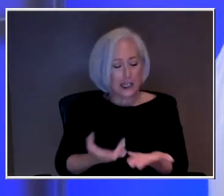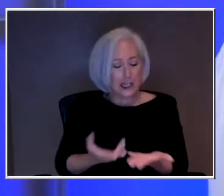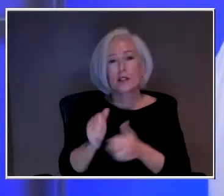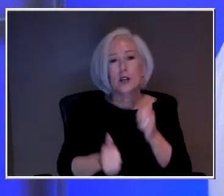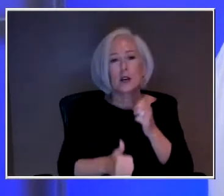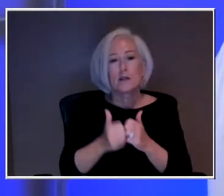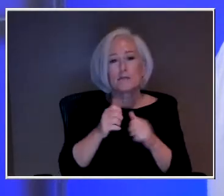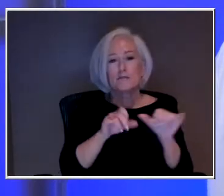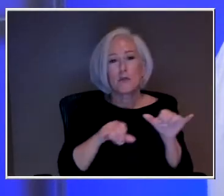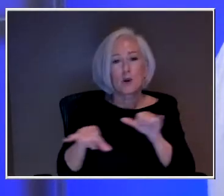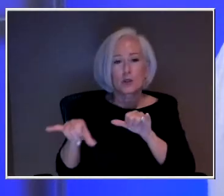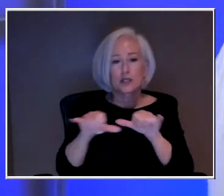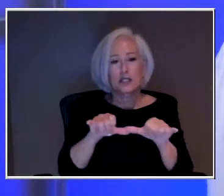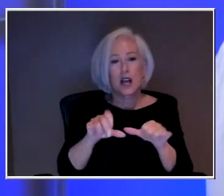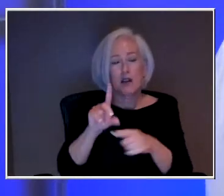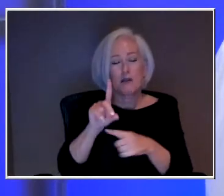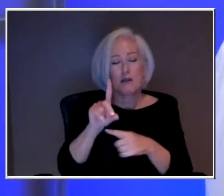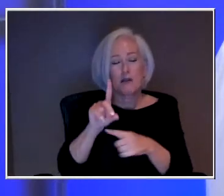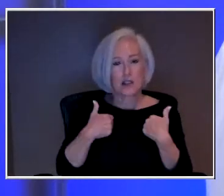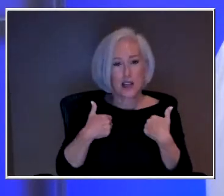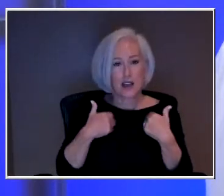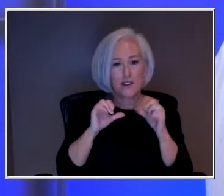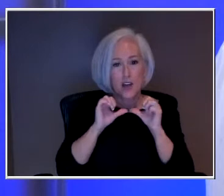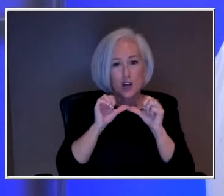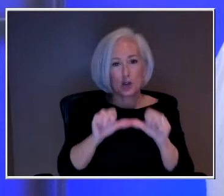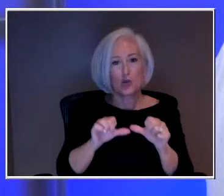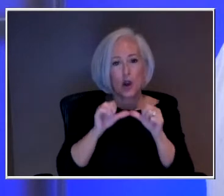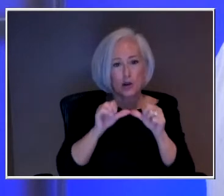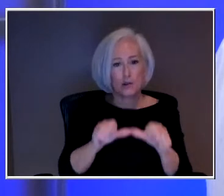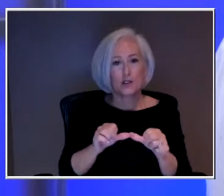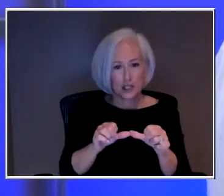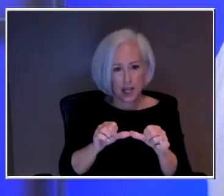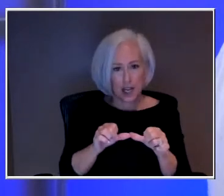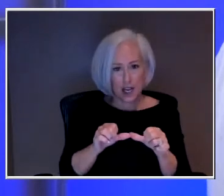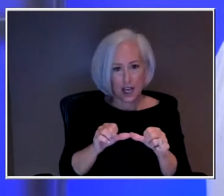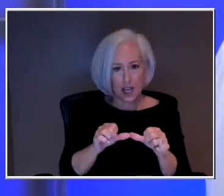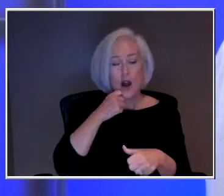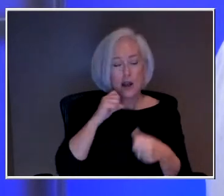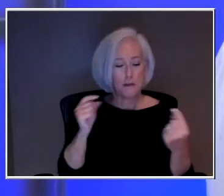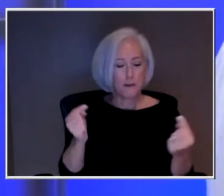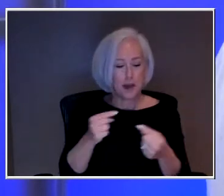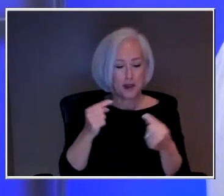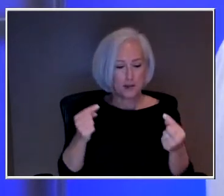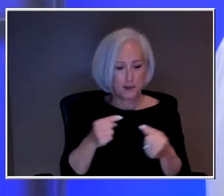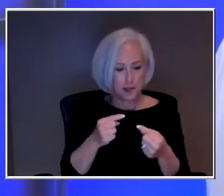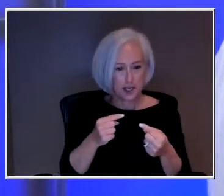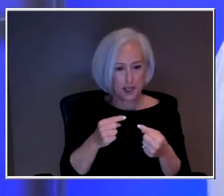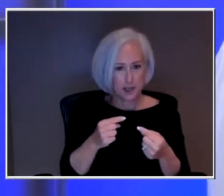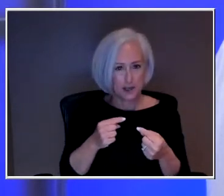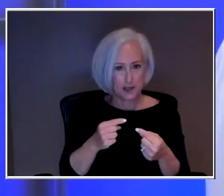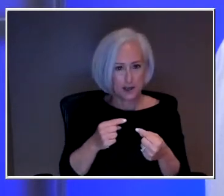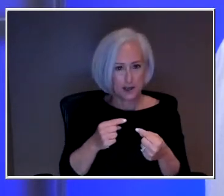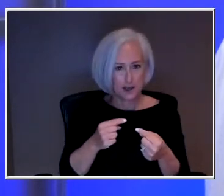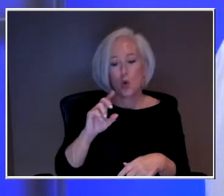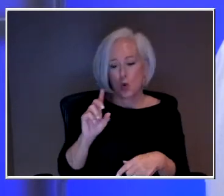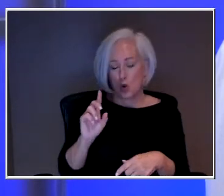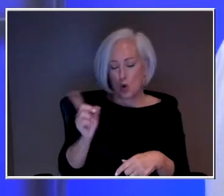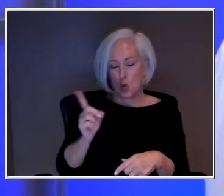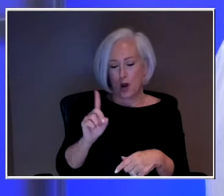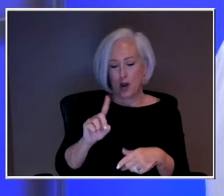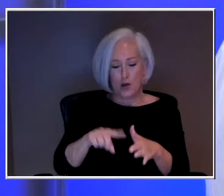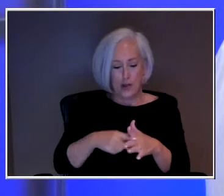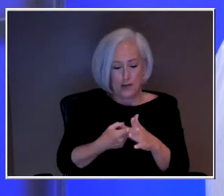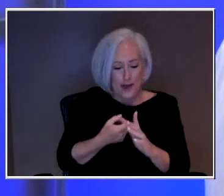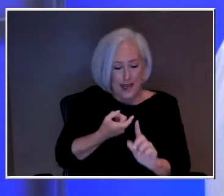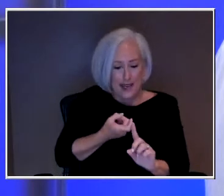are chronic radiculopathy or neuropathic pain. So pain of nerve origin. Sometimes people can have it from something